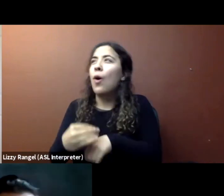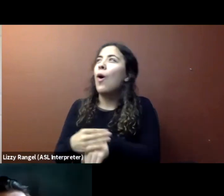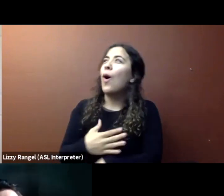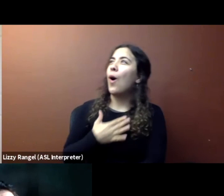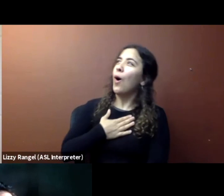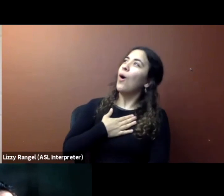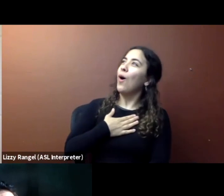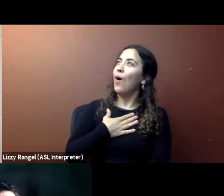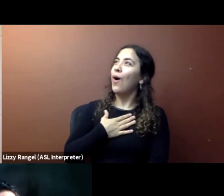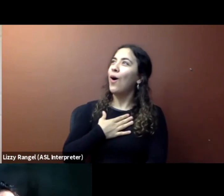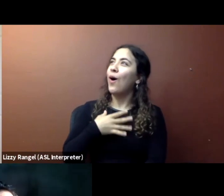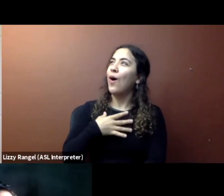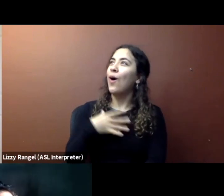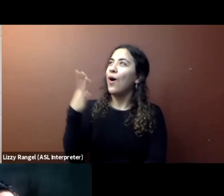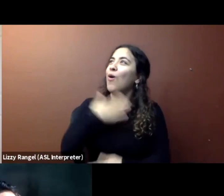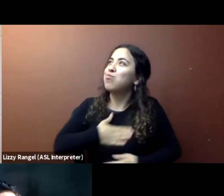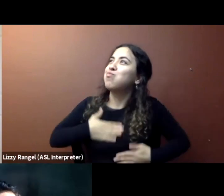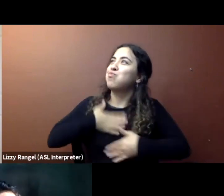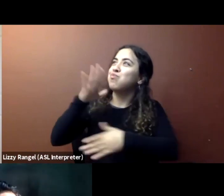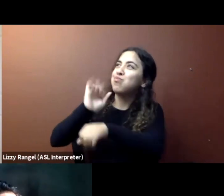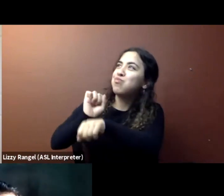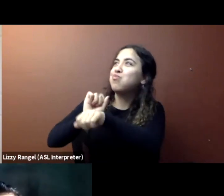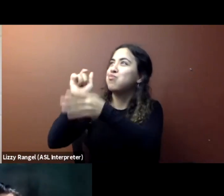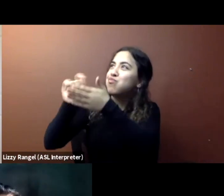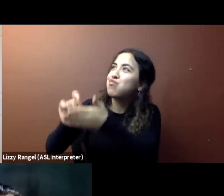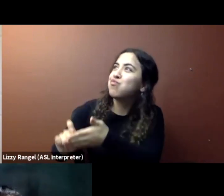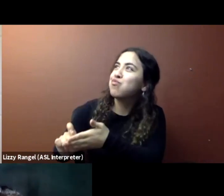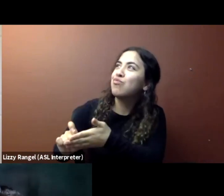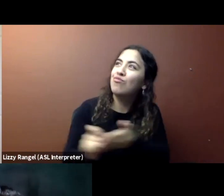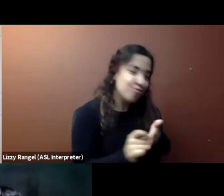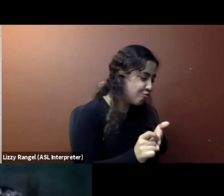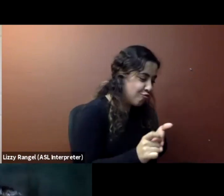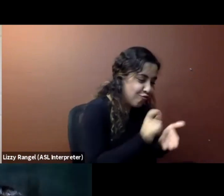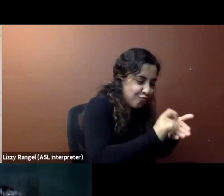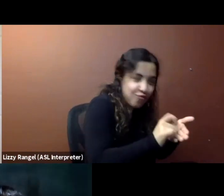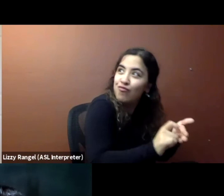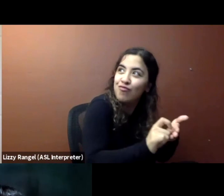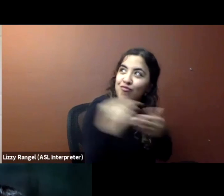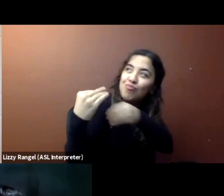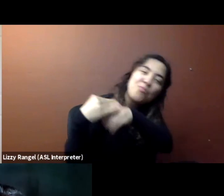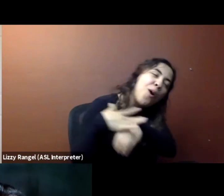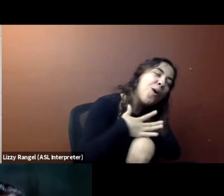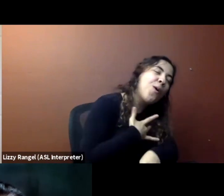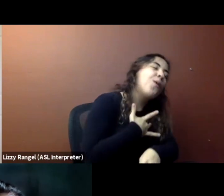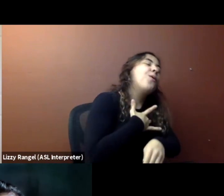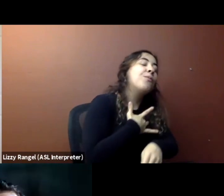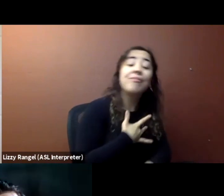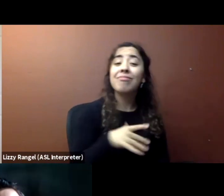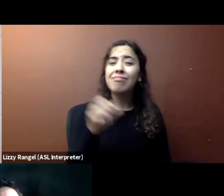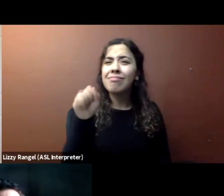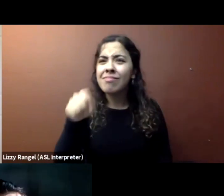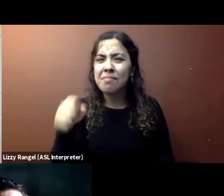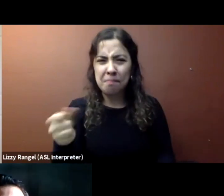writing? Yeah, so many. I mean, where do I begin? I've been reading Emily Dickinson to